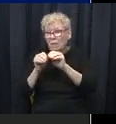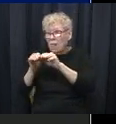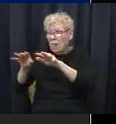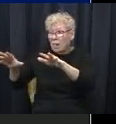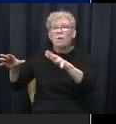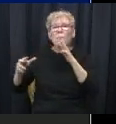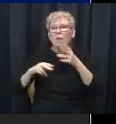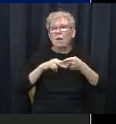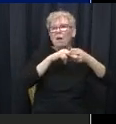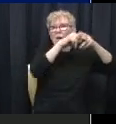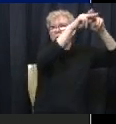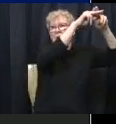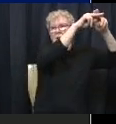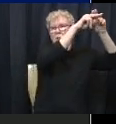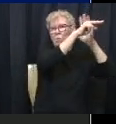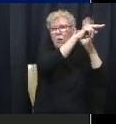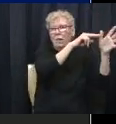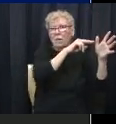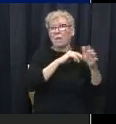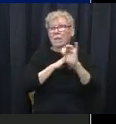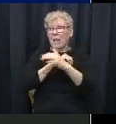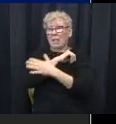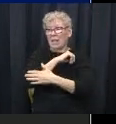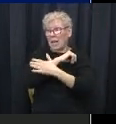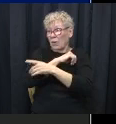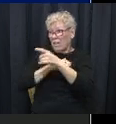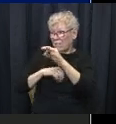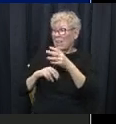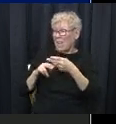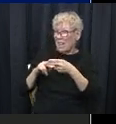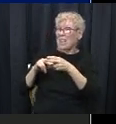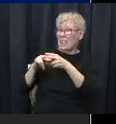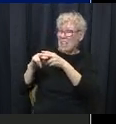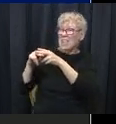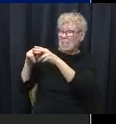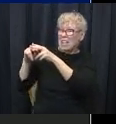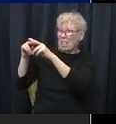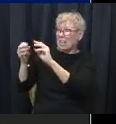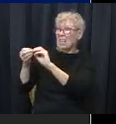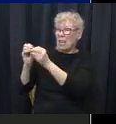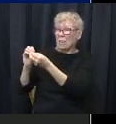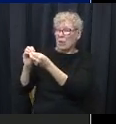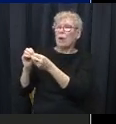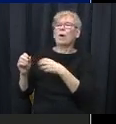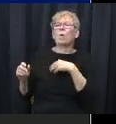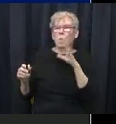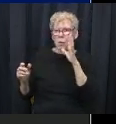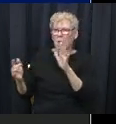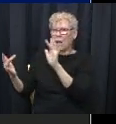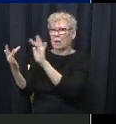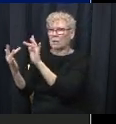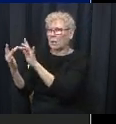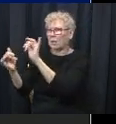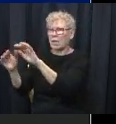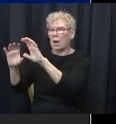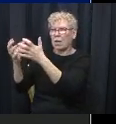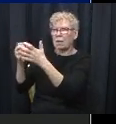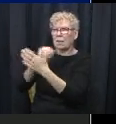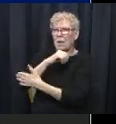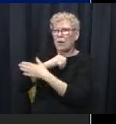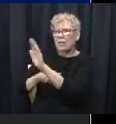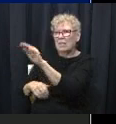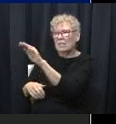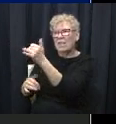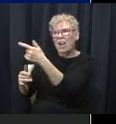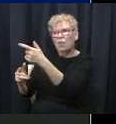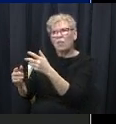county swiftly into that level. But additionally, if there is a lack of sufficient testing in the community, because if there's